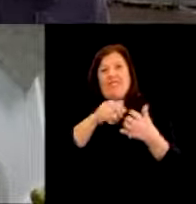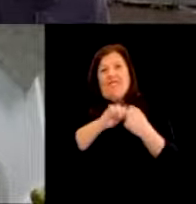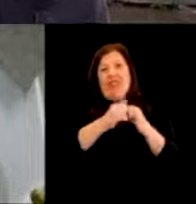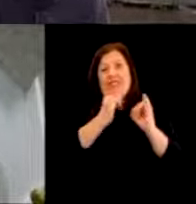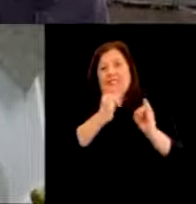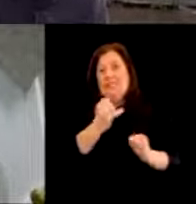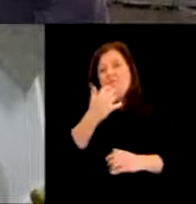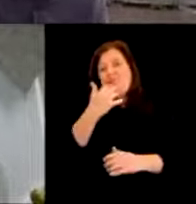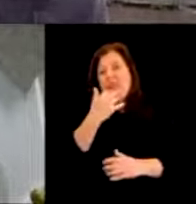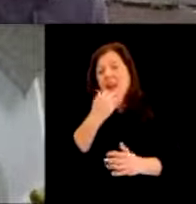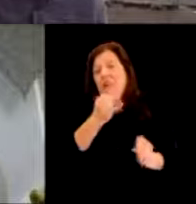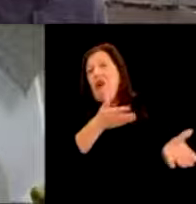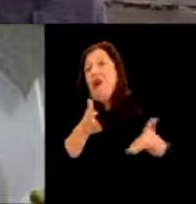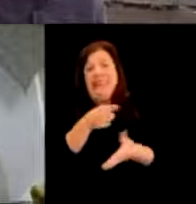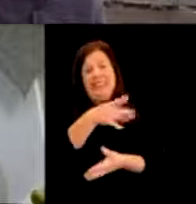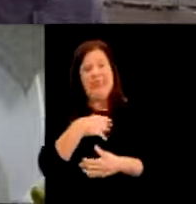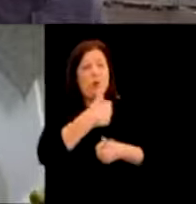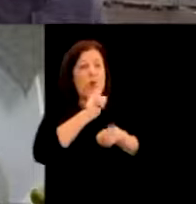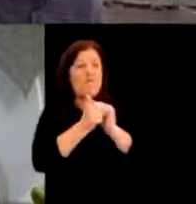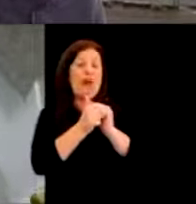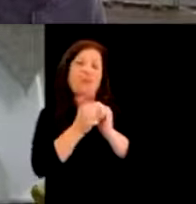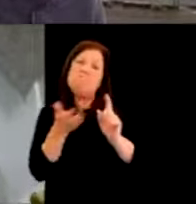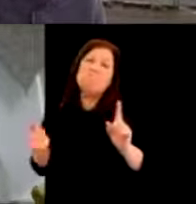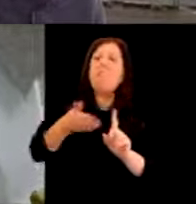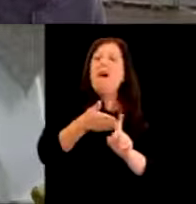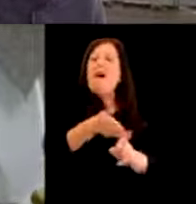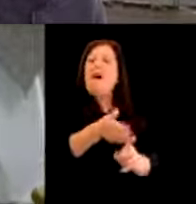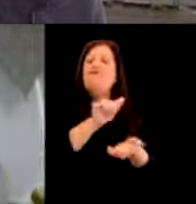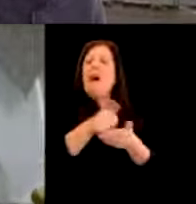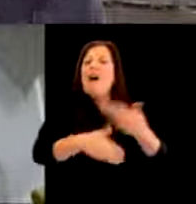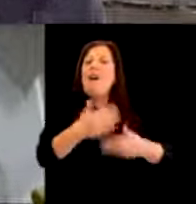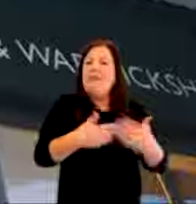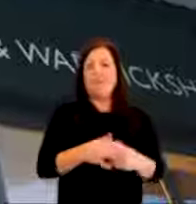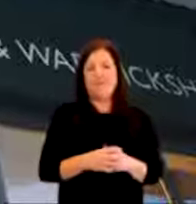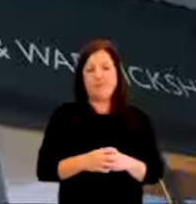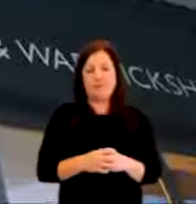friends. True. Yeah, you're right.